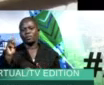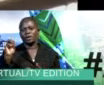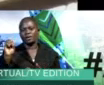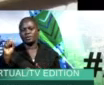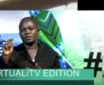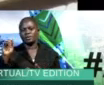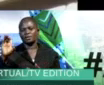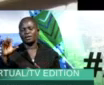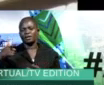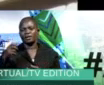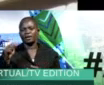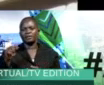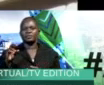country.